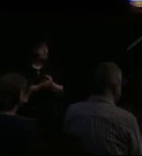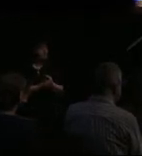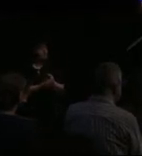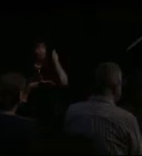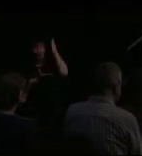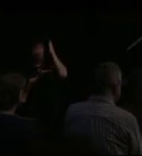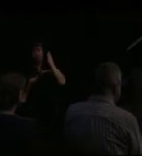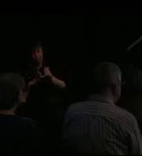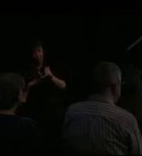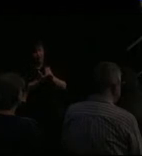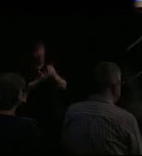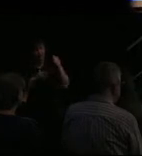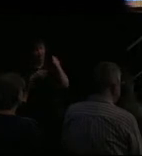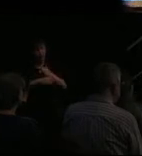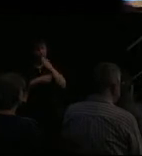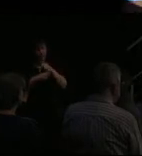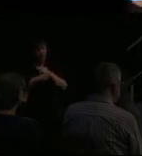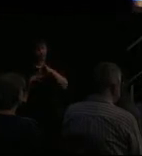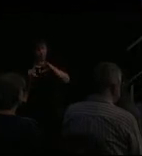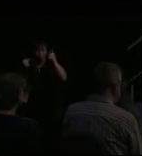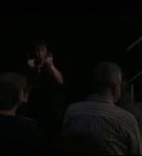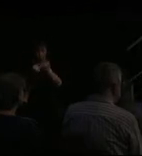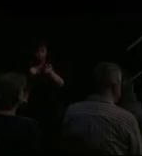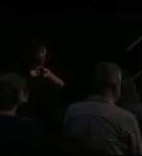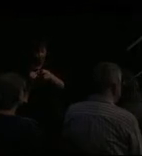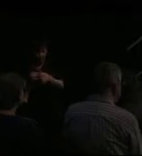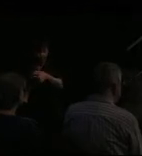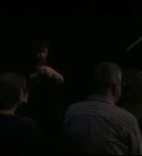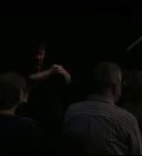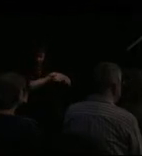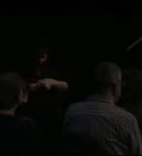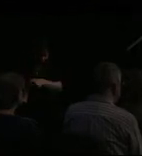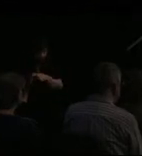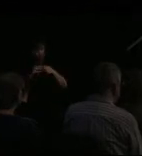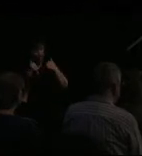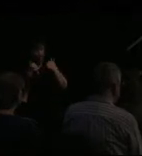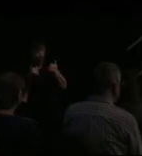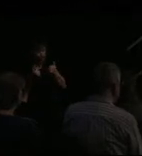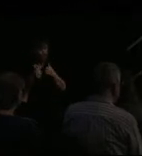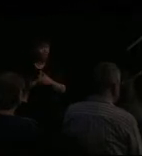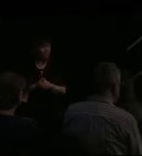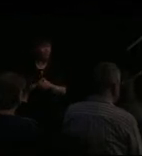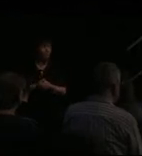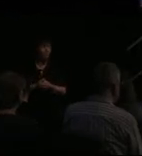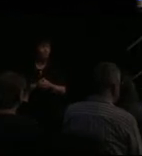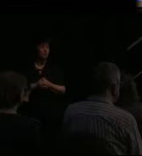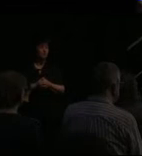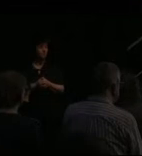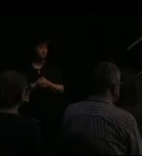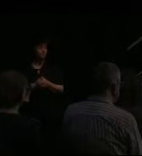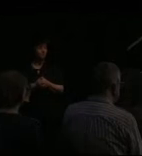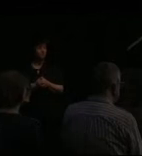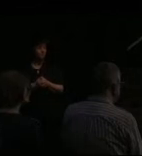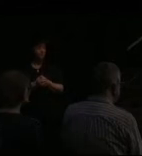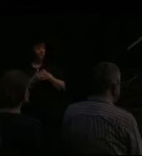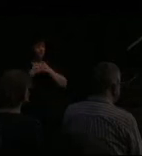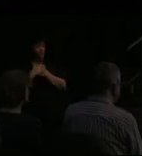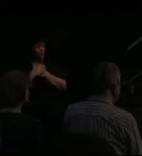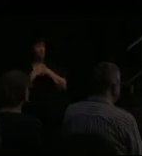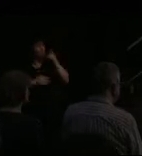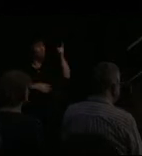You really do work all things together for good, for those who love